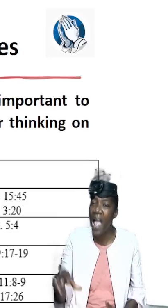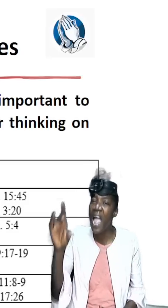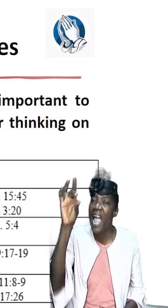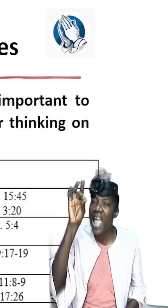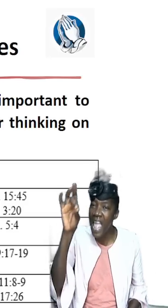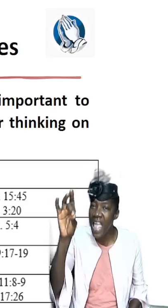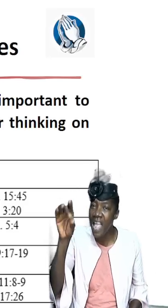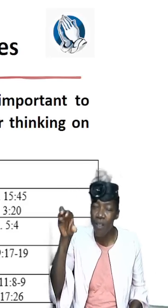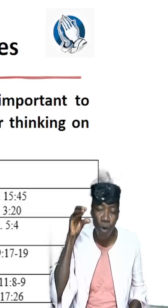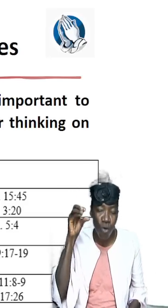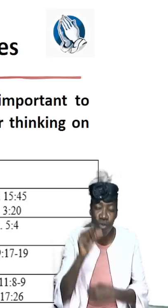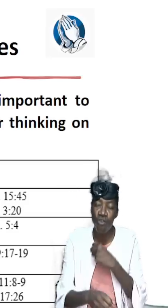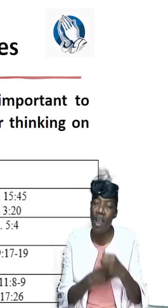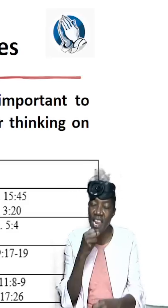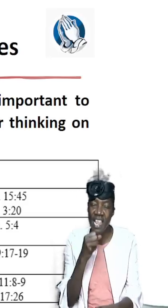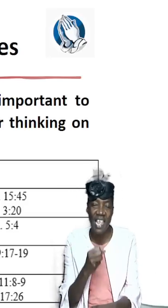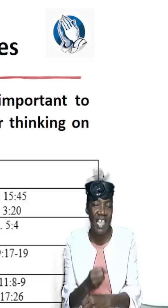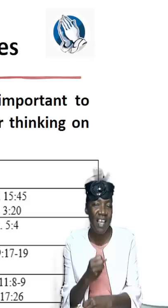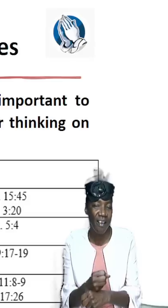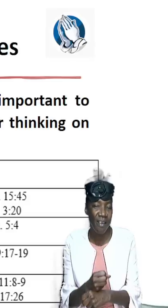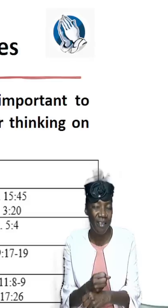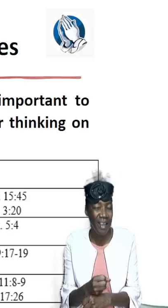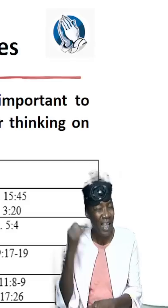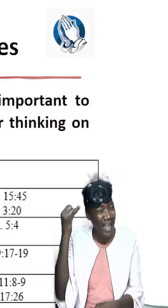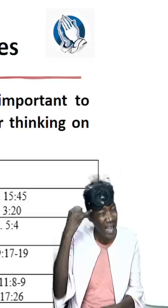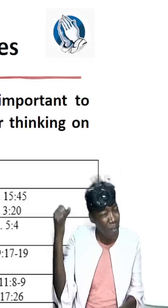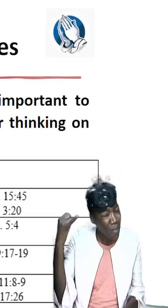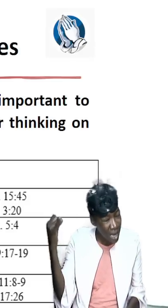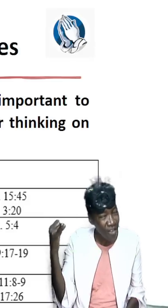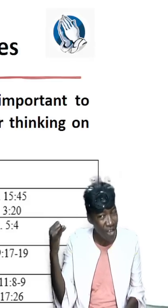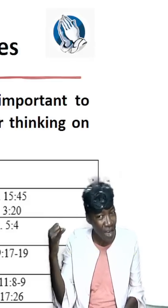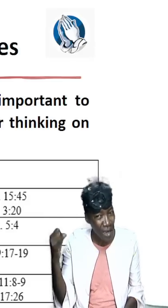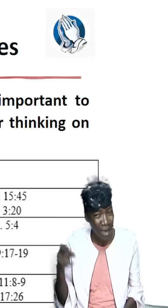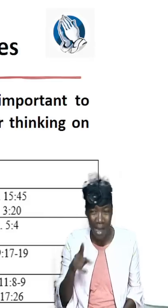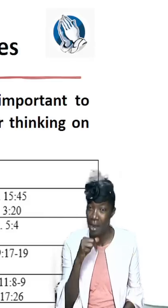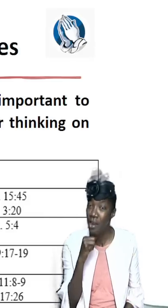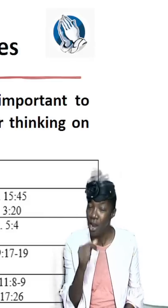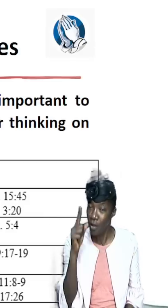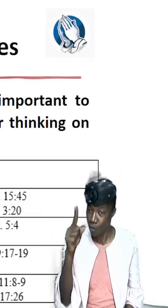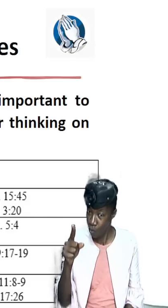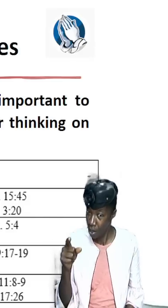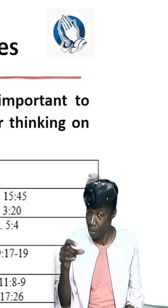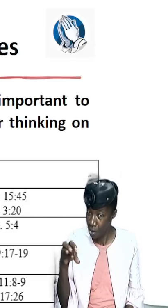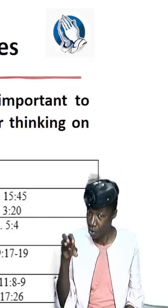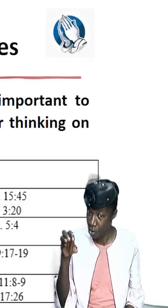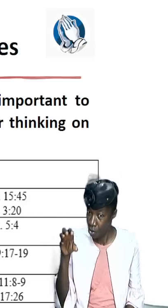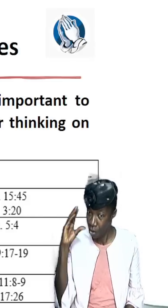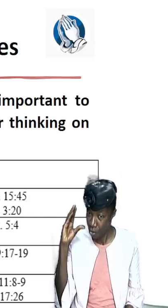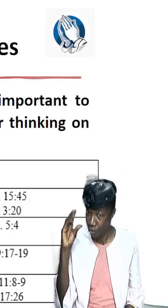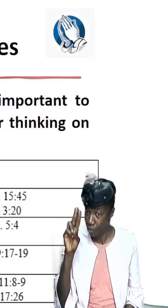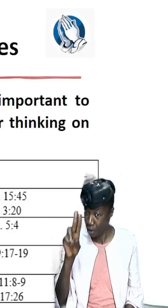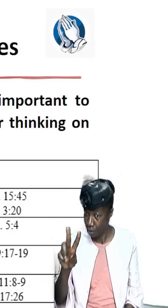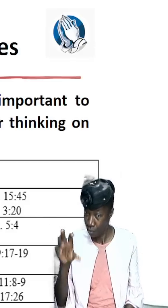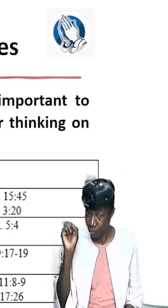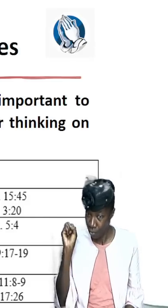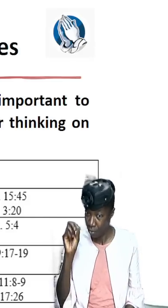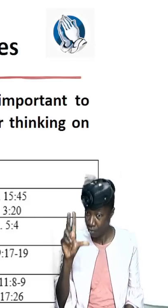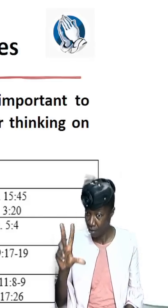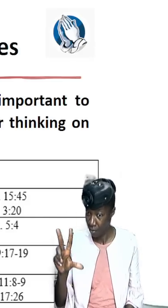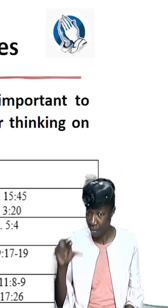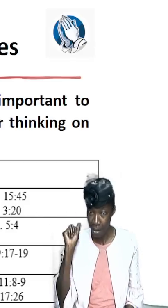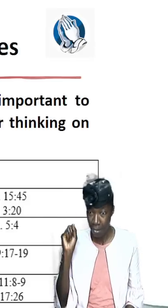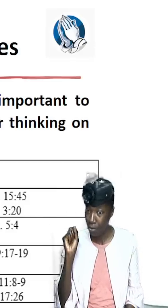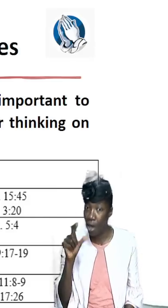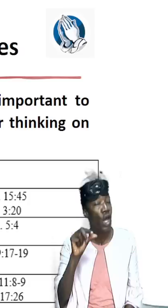men and women. So just imagine a period of not 100 or 200 or 300 years, but over a period of 800